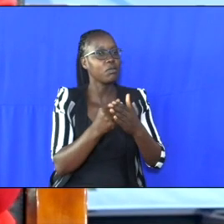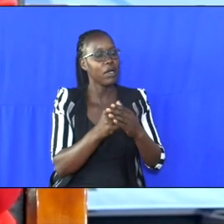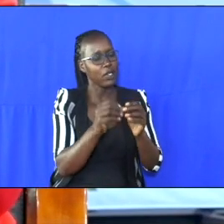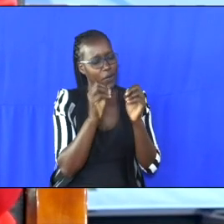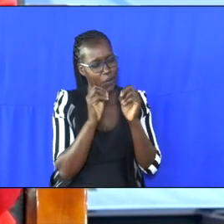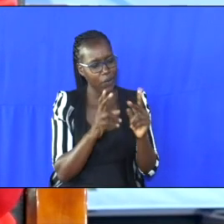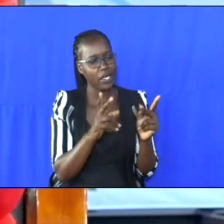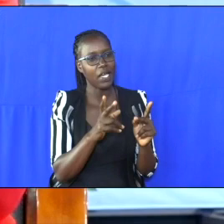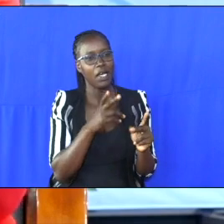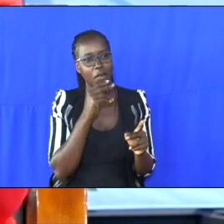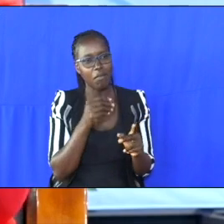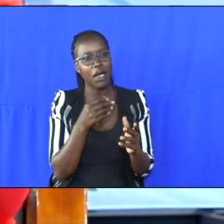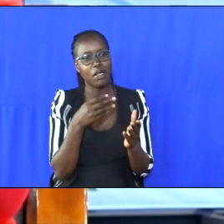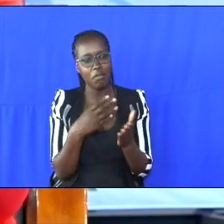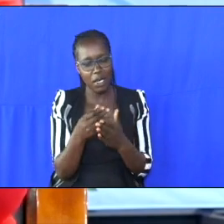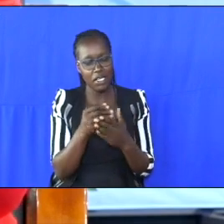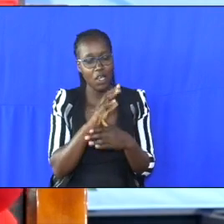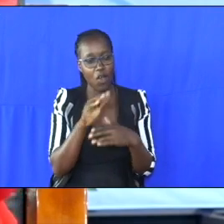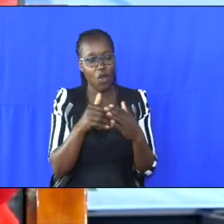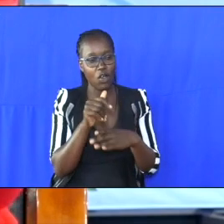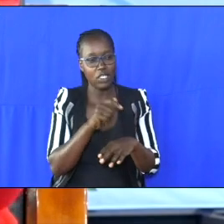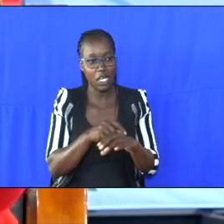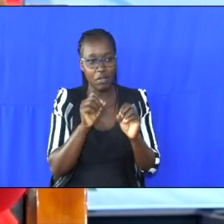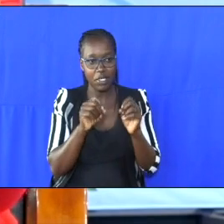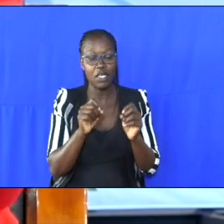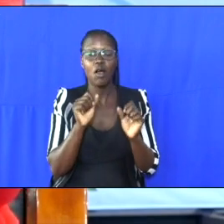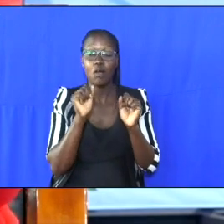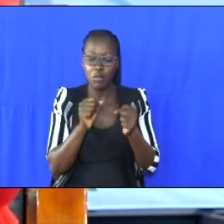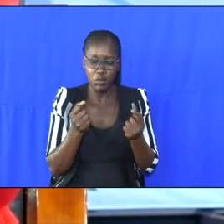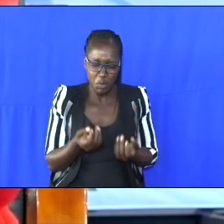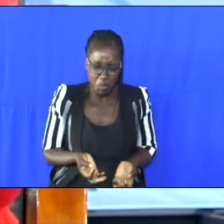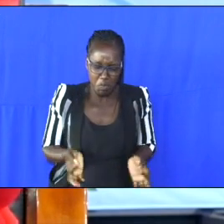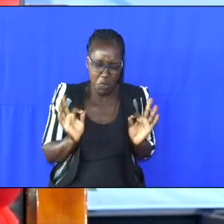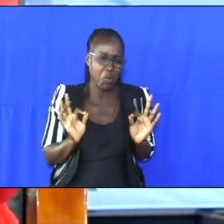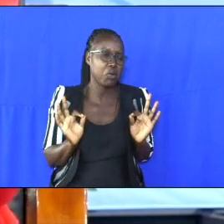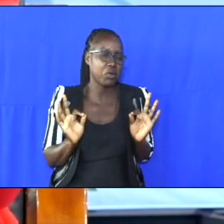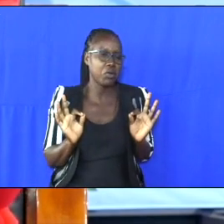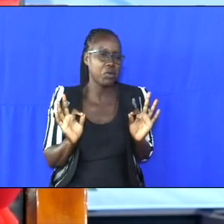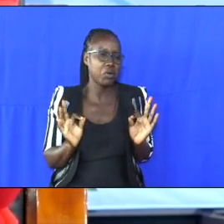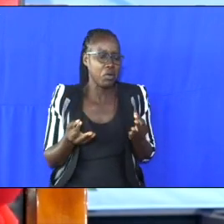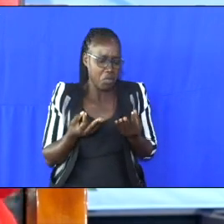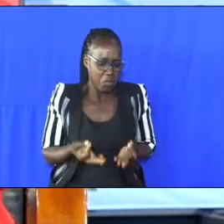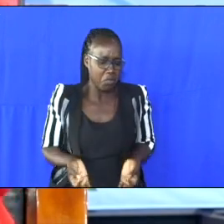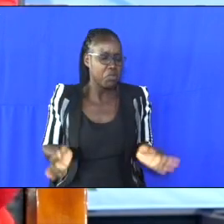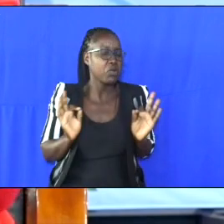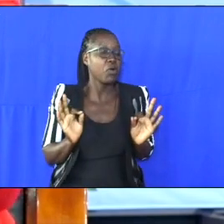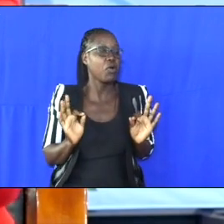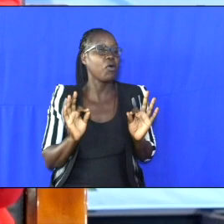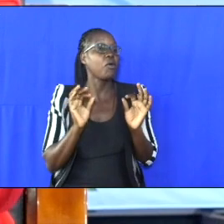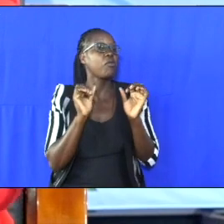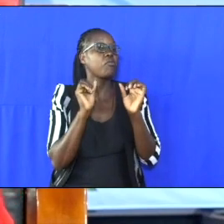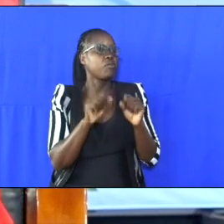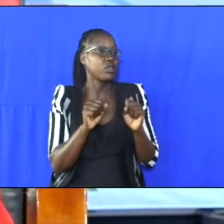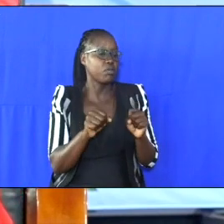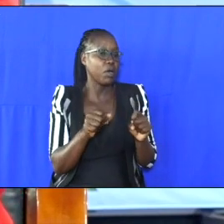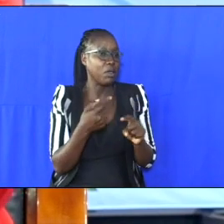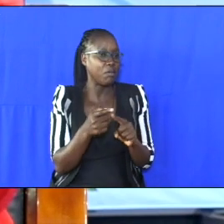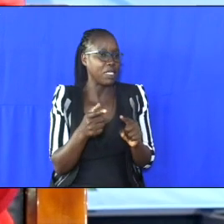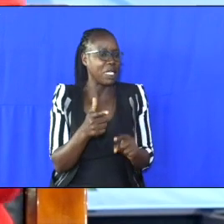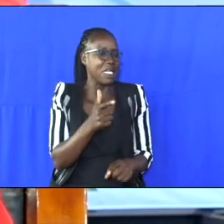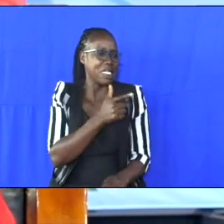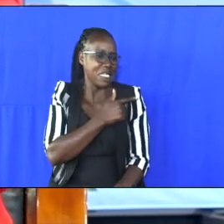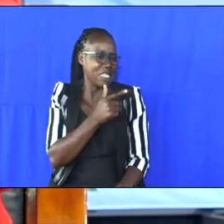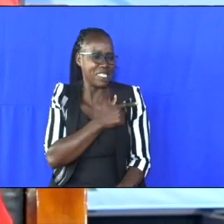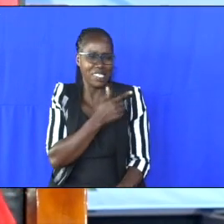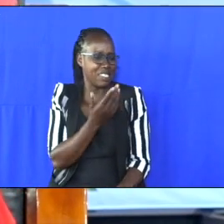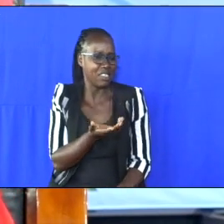I'm not saying that a man always has to have money. You can be broke. You know, you may not have the money for some time. Here, I'm talking about a